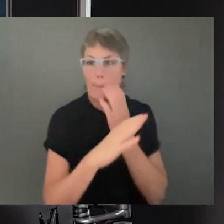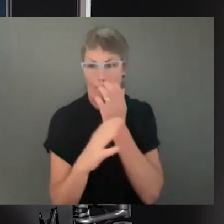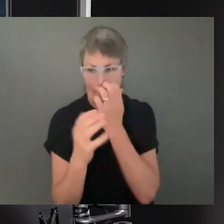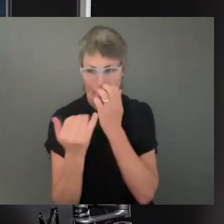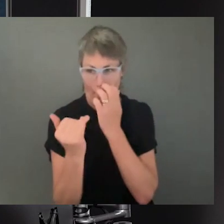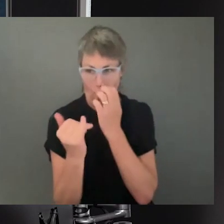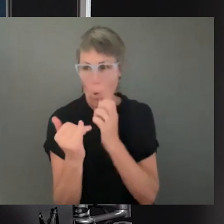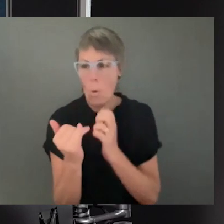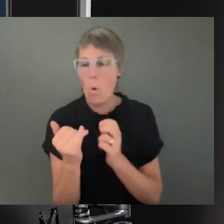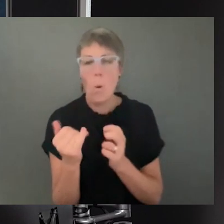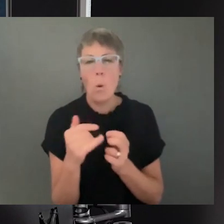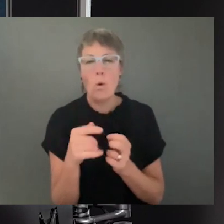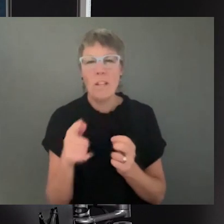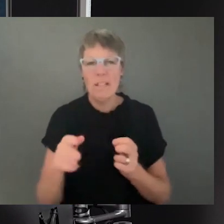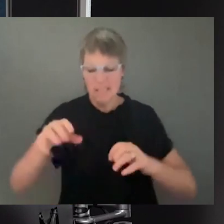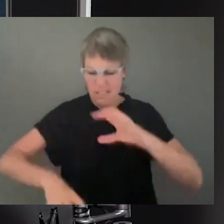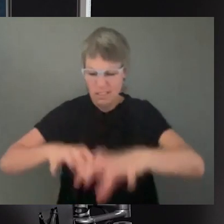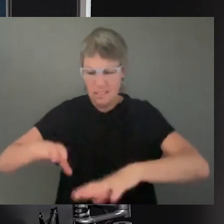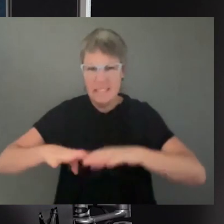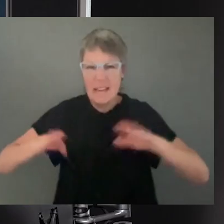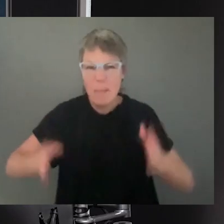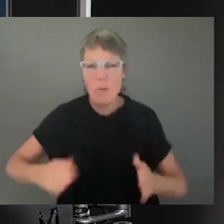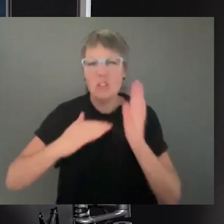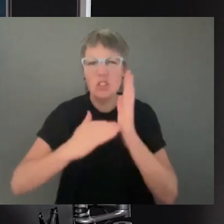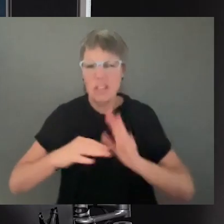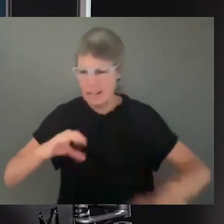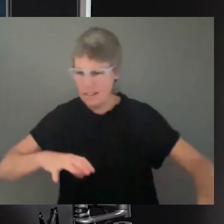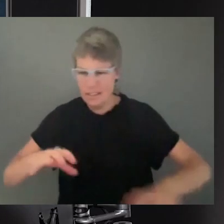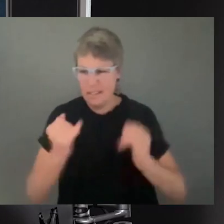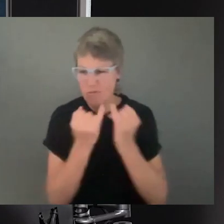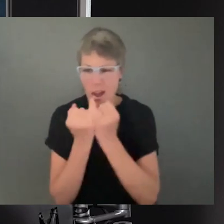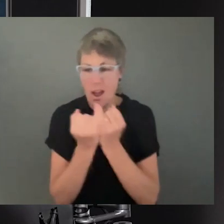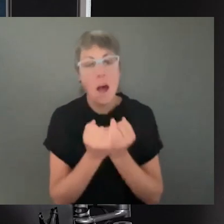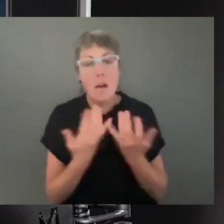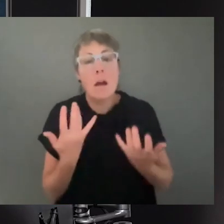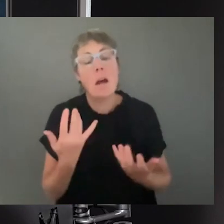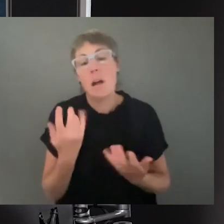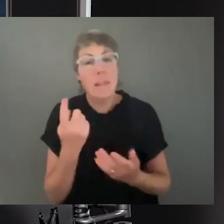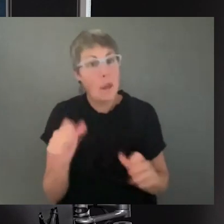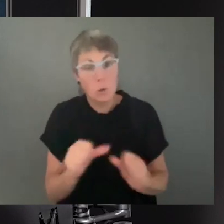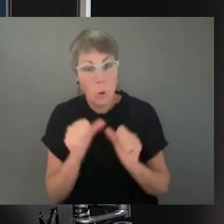like making spaces more accessible, ensure that you have the ability to move